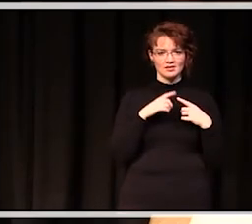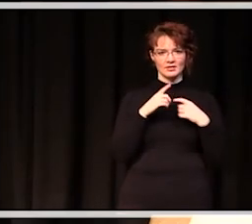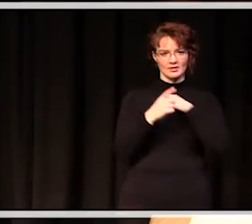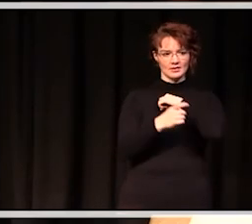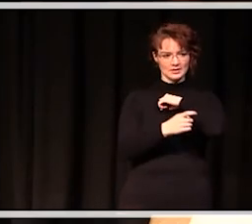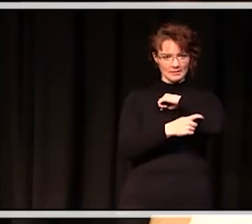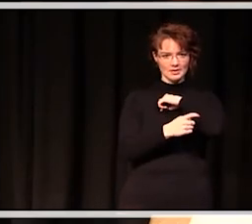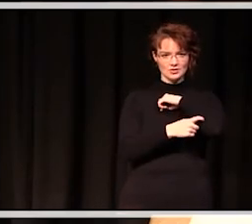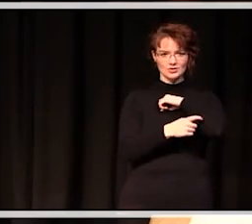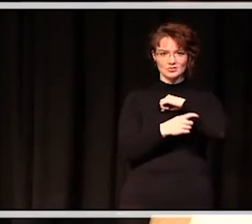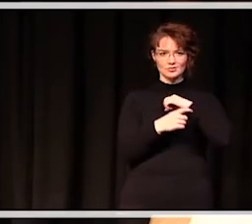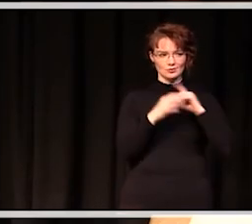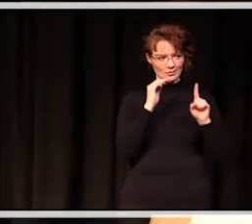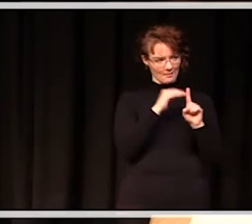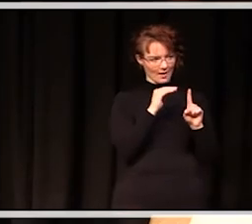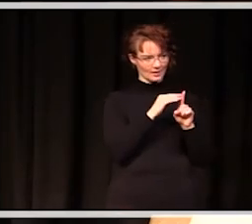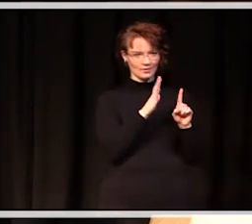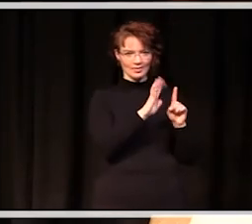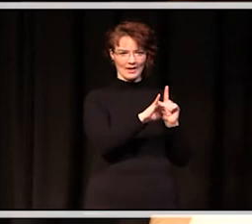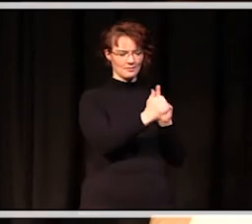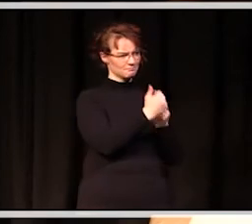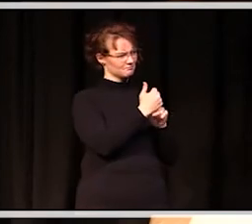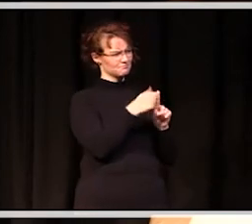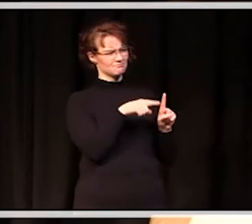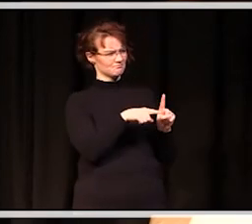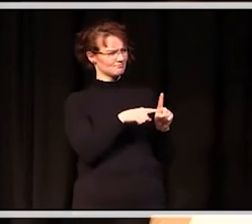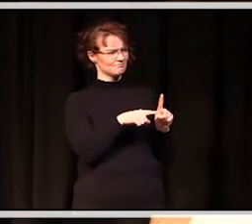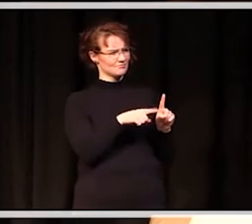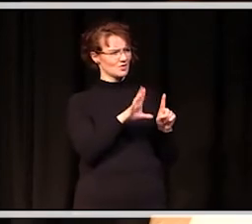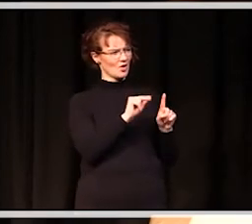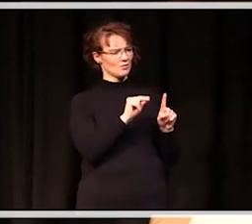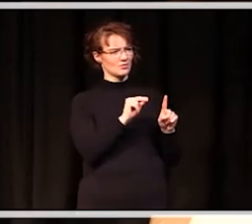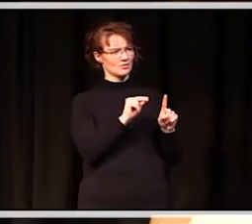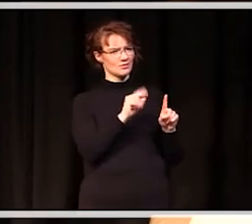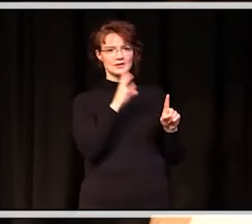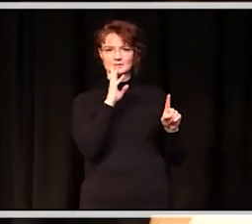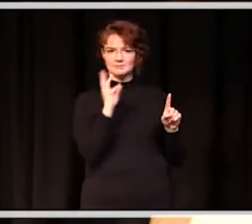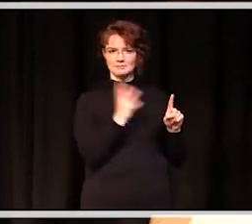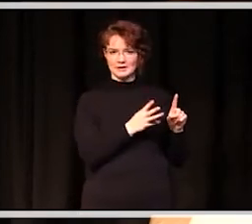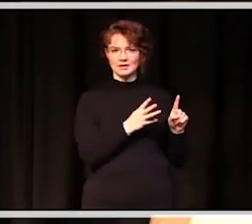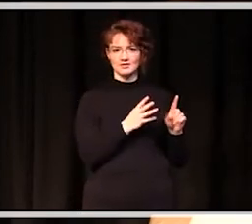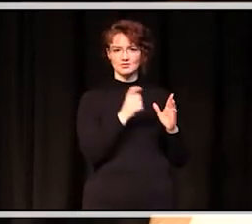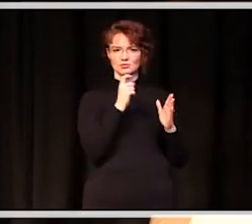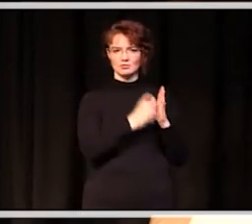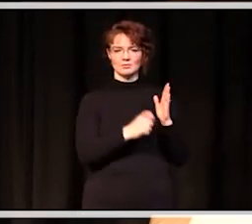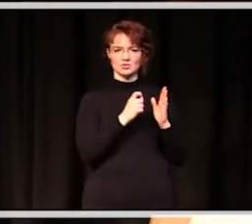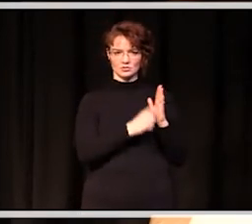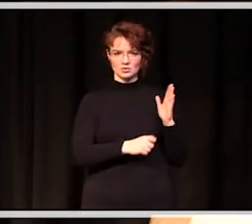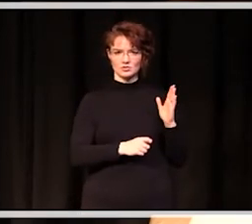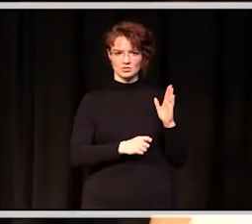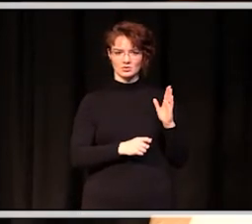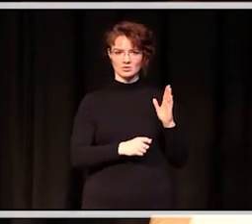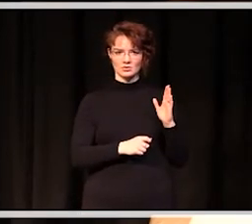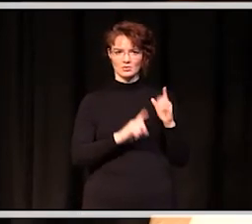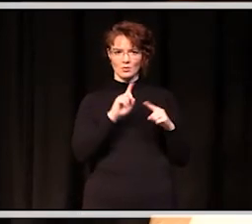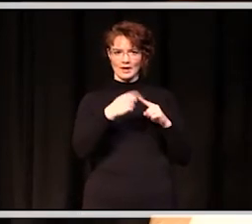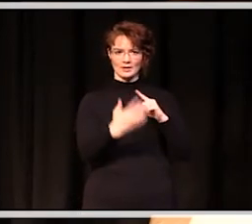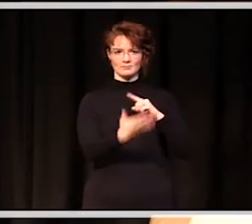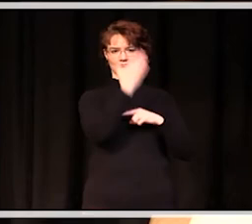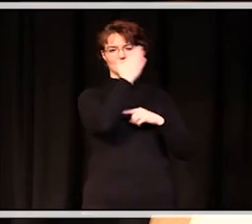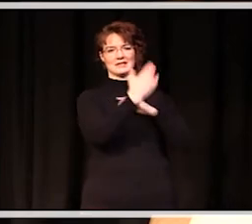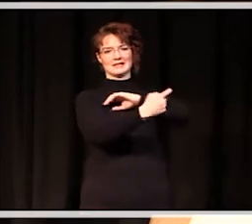of that. Remind the scam artist of that by speaking the language of Scripture.